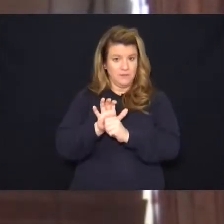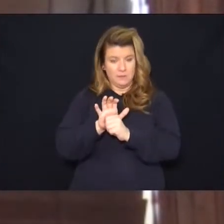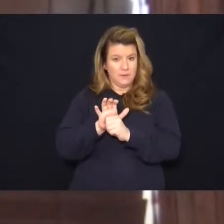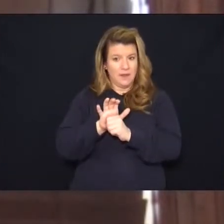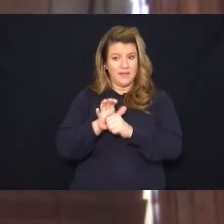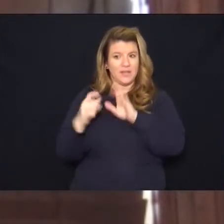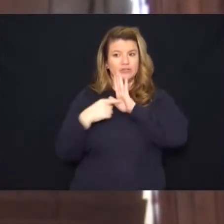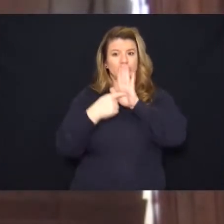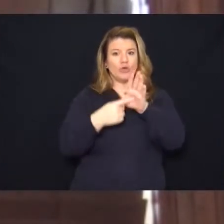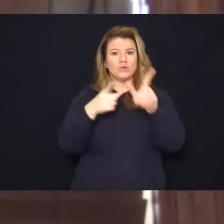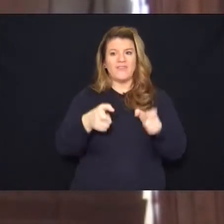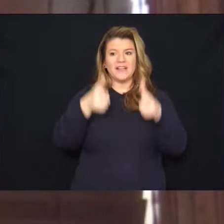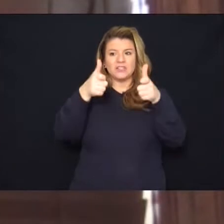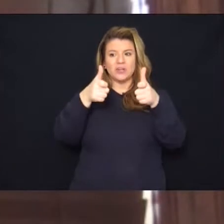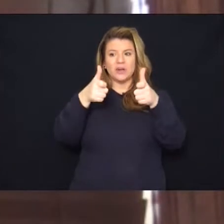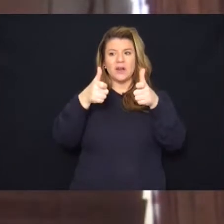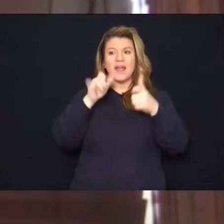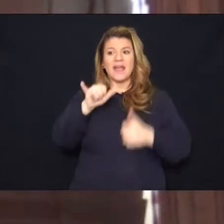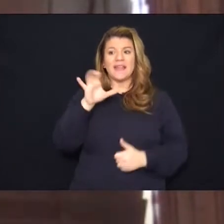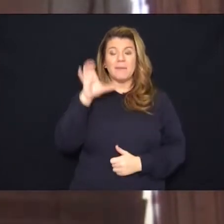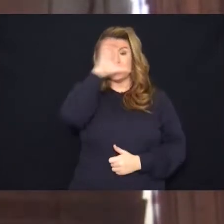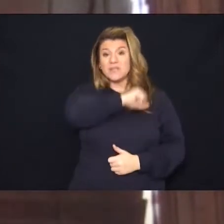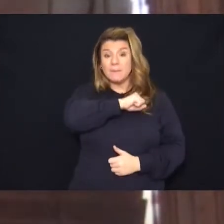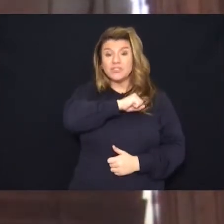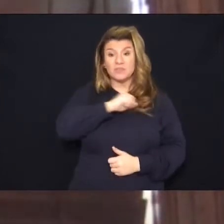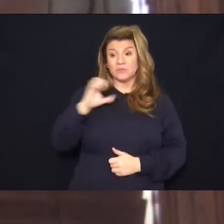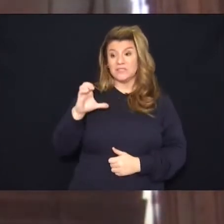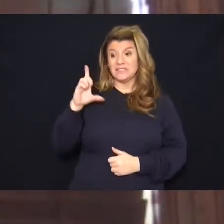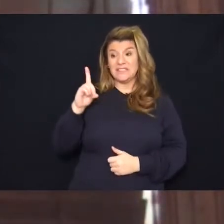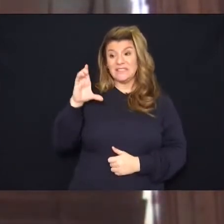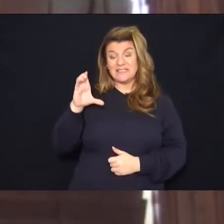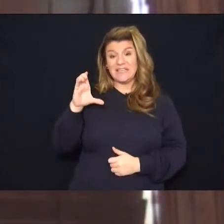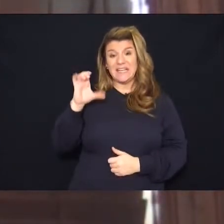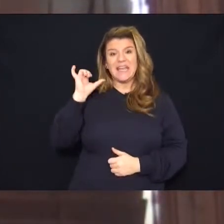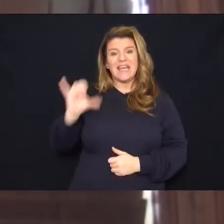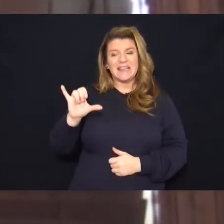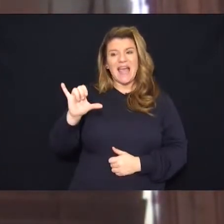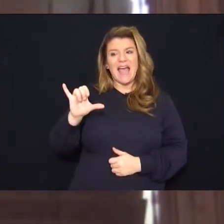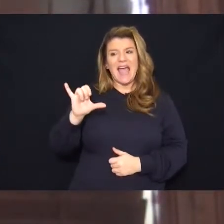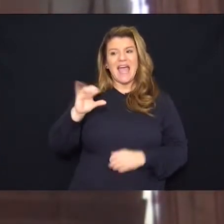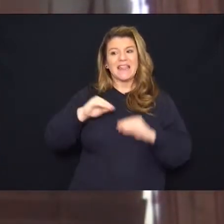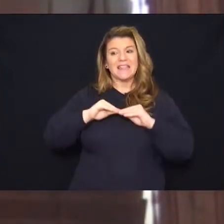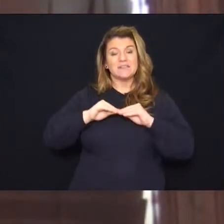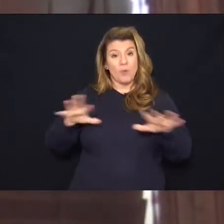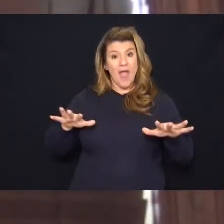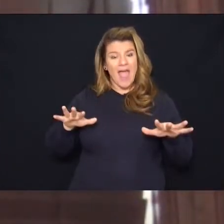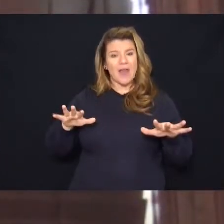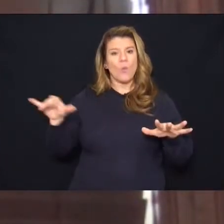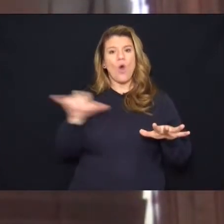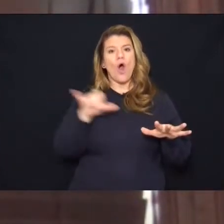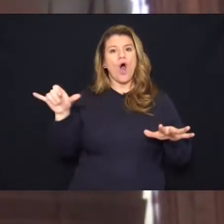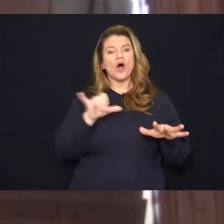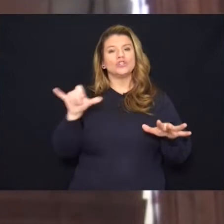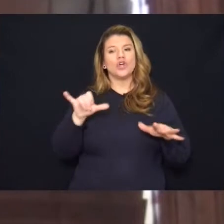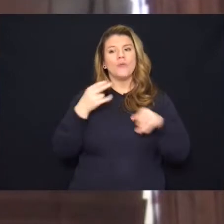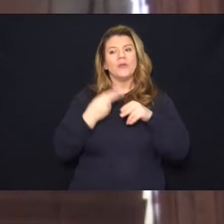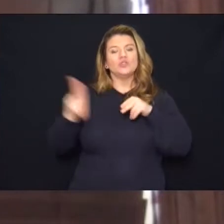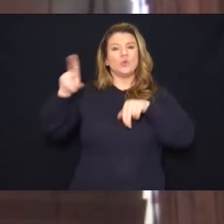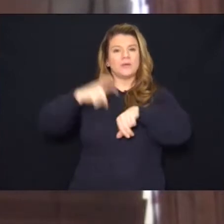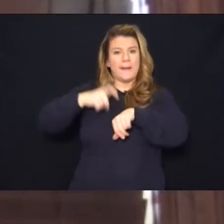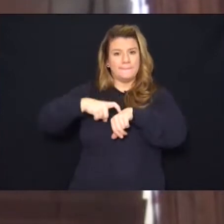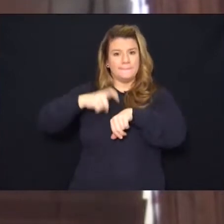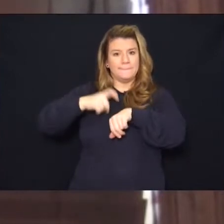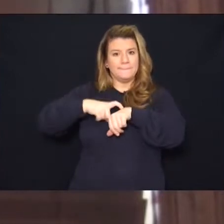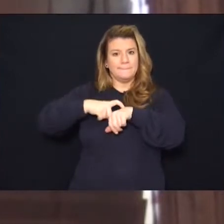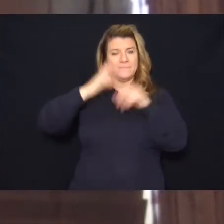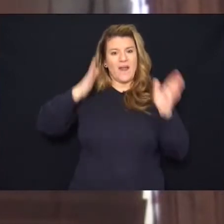on faster. And the presumption is from the CDC that the spread will also be in a shorter time frame. So